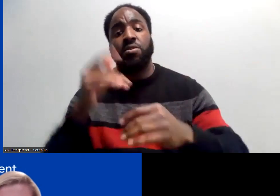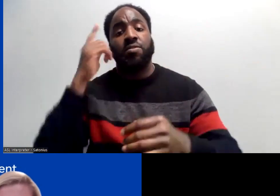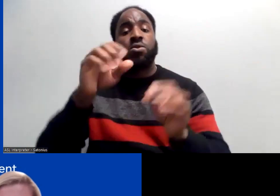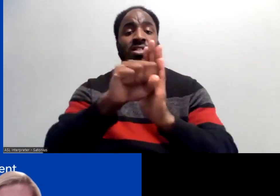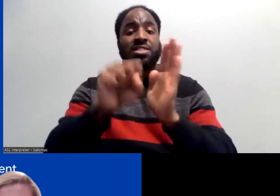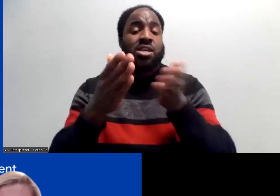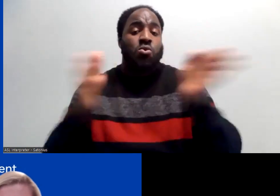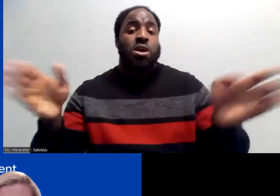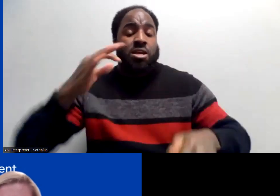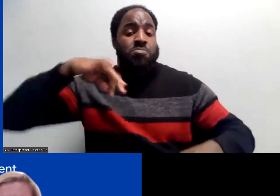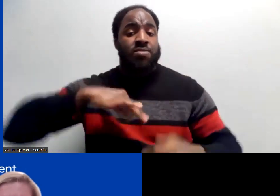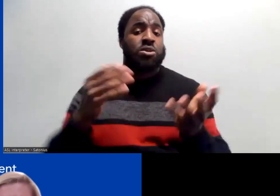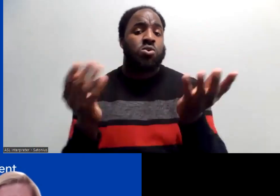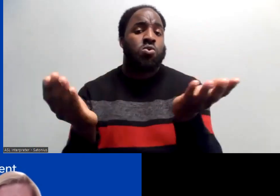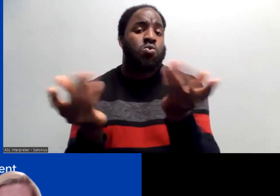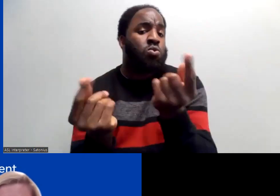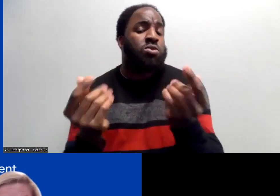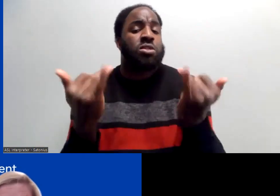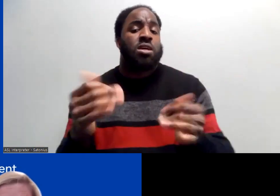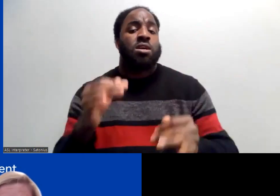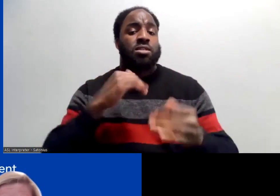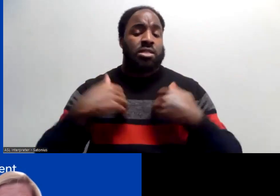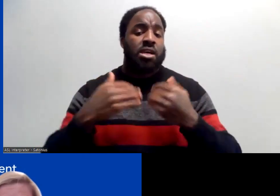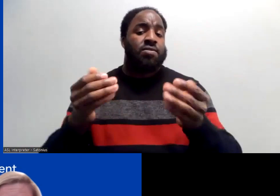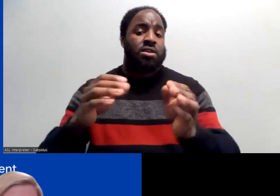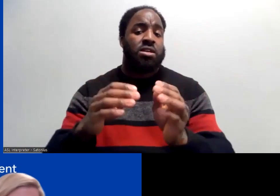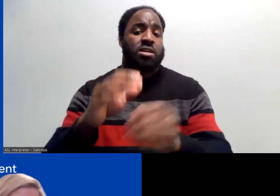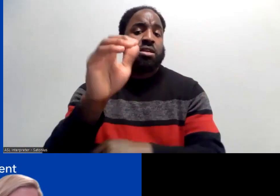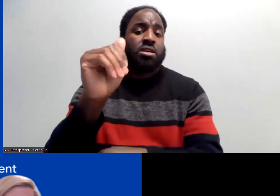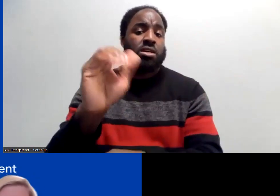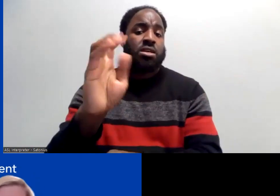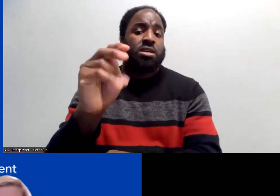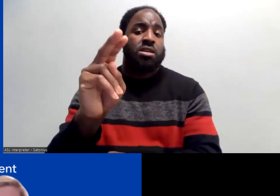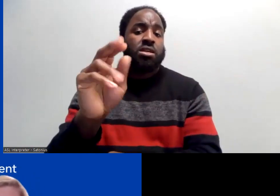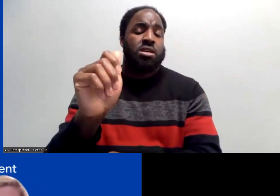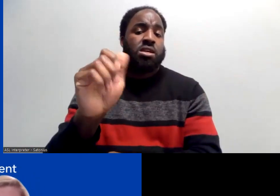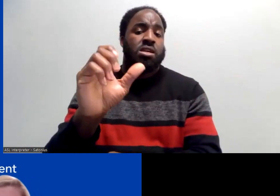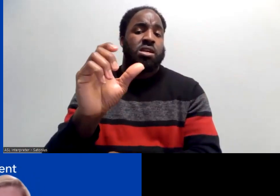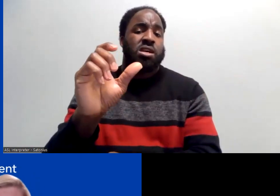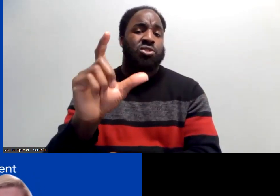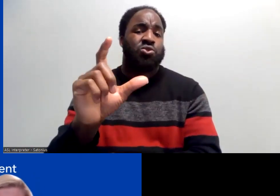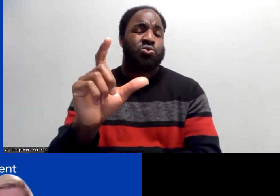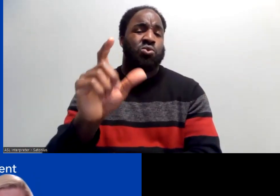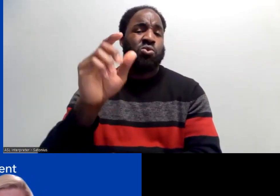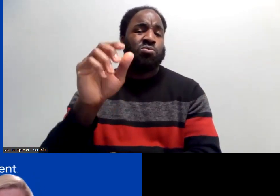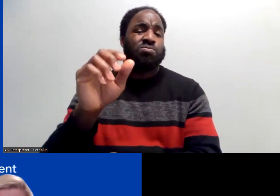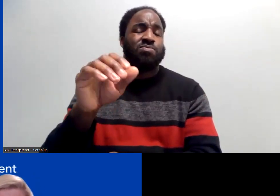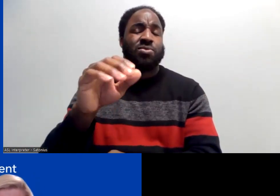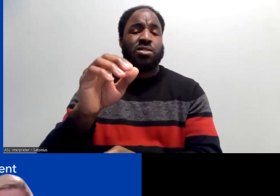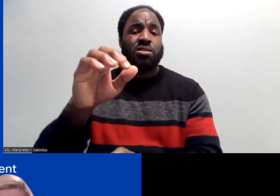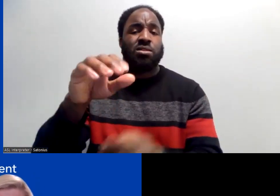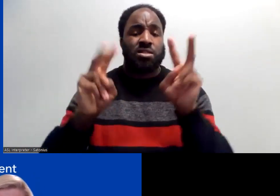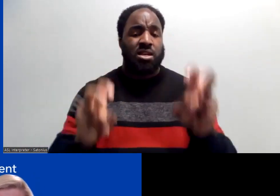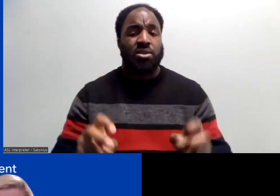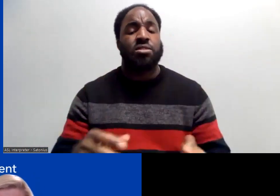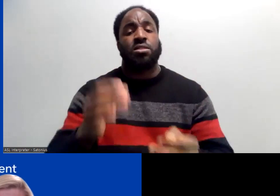they're doing now is they are now having an actuarial analysis to determine what the financing of that would look like and what